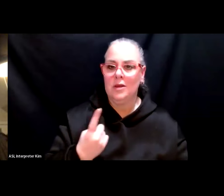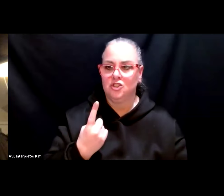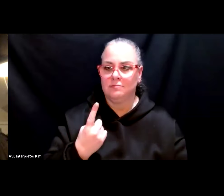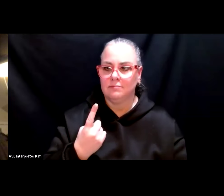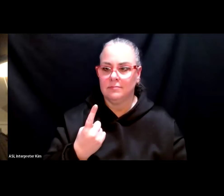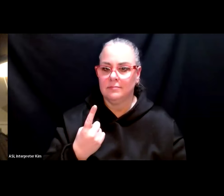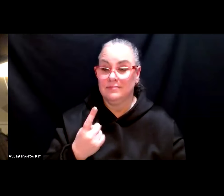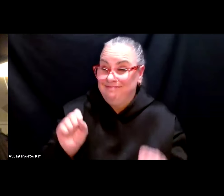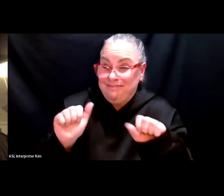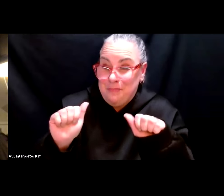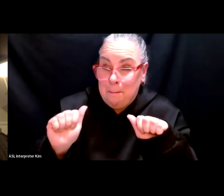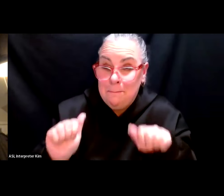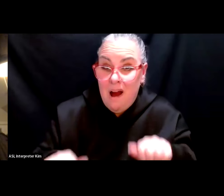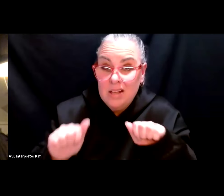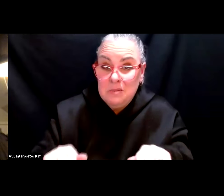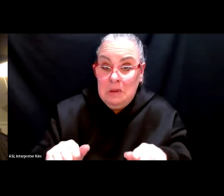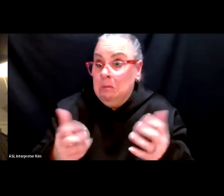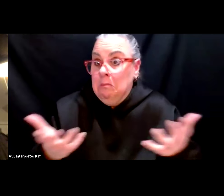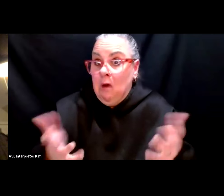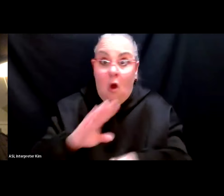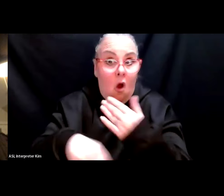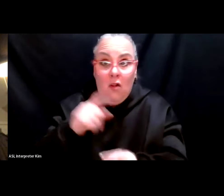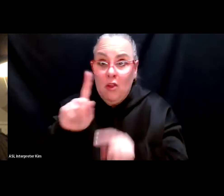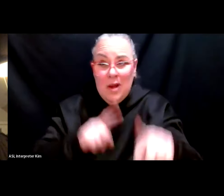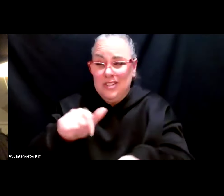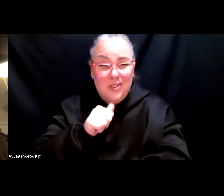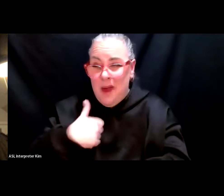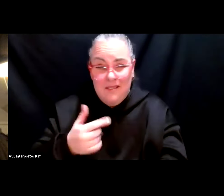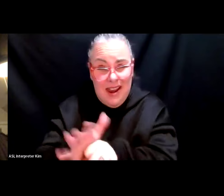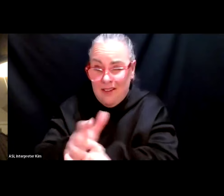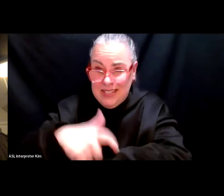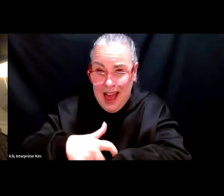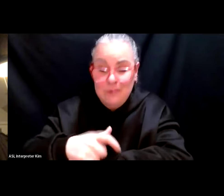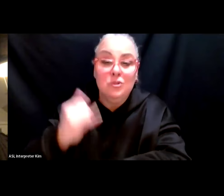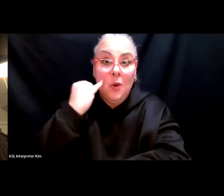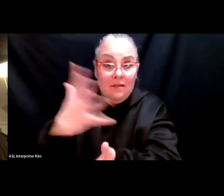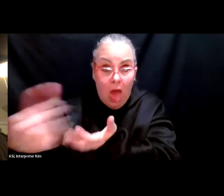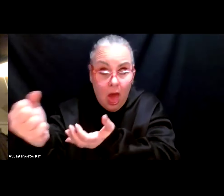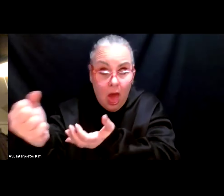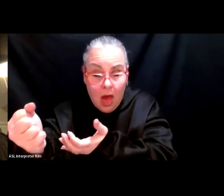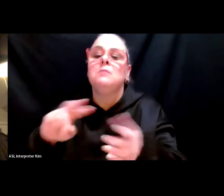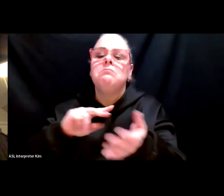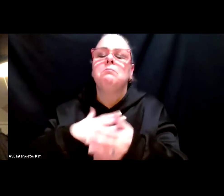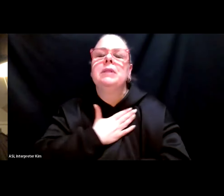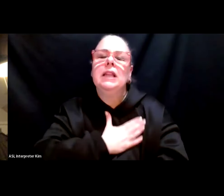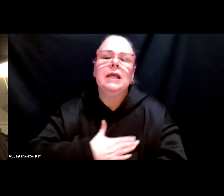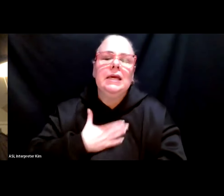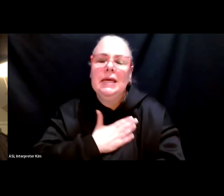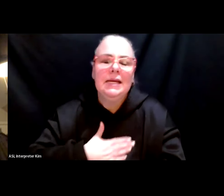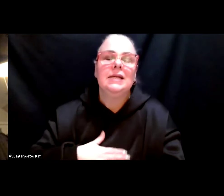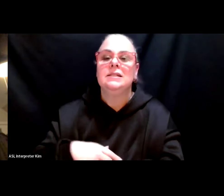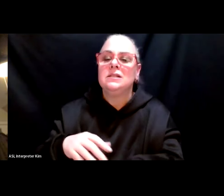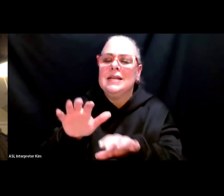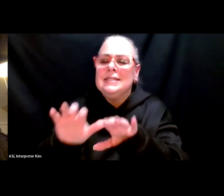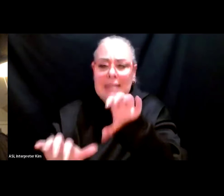very possible that we won't get to all the questions. So if we do not get to your question, please put it